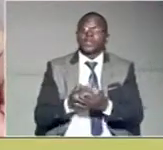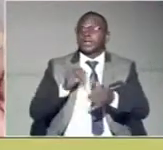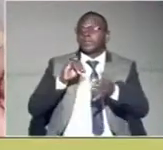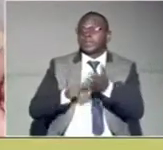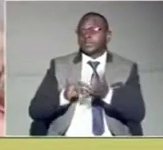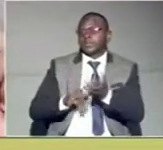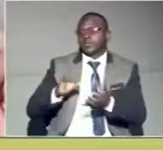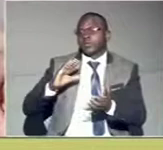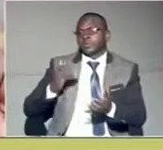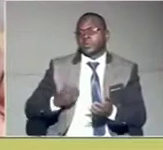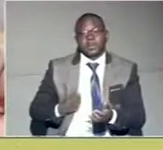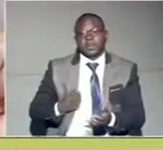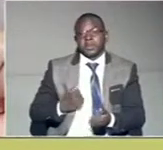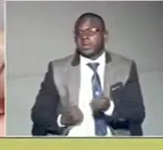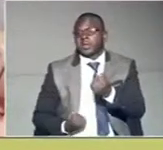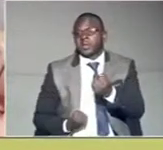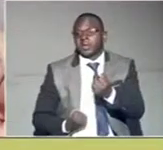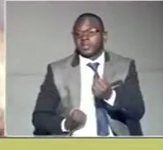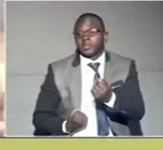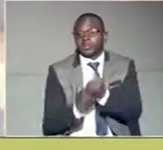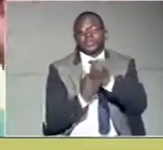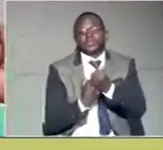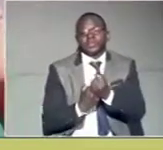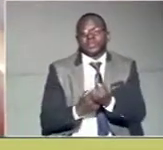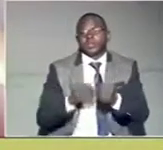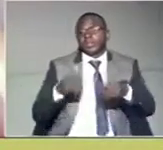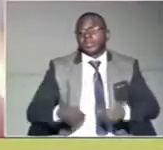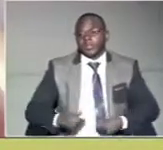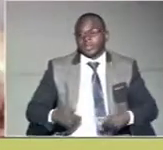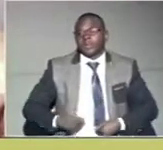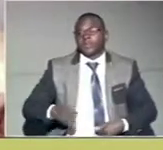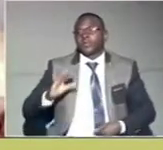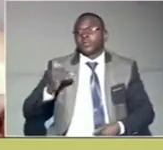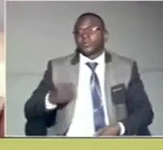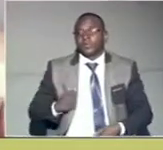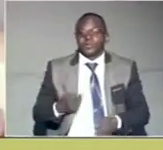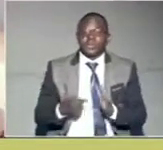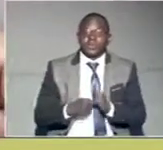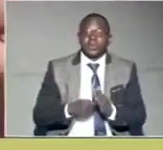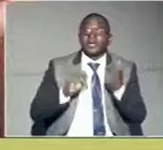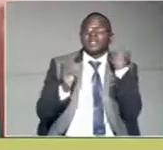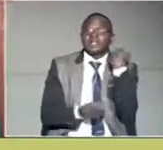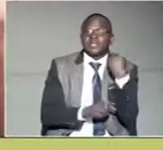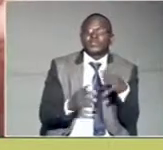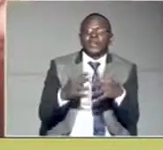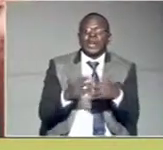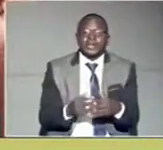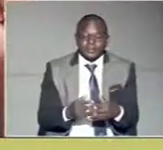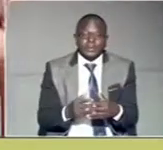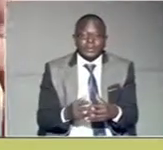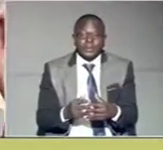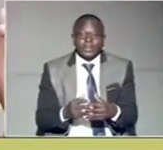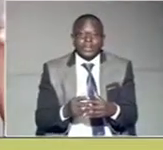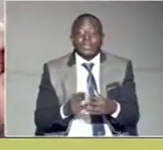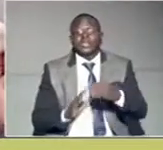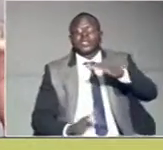women tebayamba ko bana abawala abato boleta mu kikwatagana ku sexual harassment. Abamu bana abali